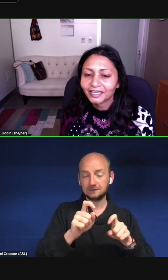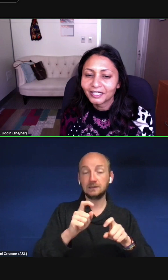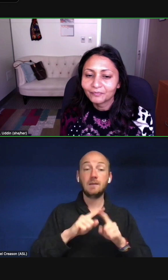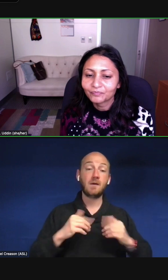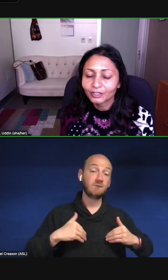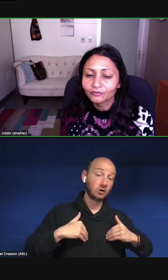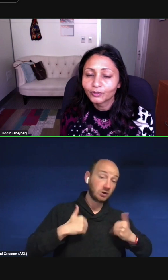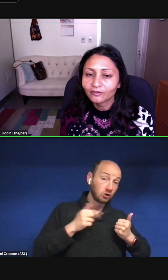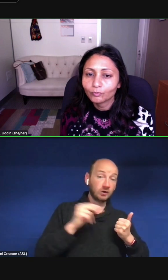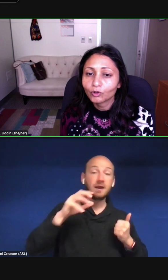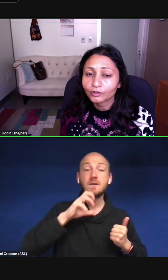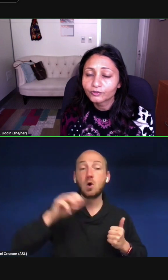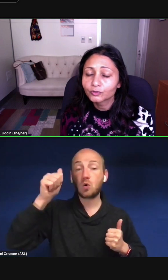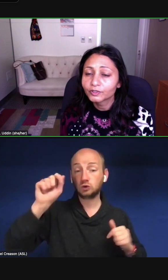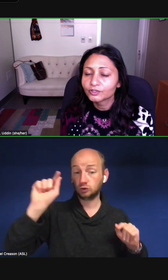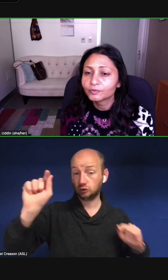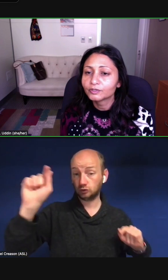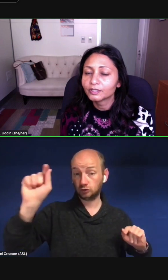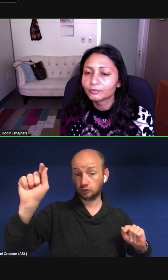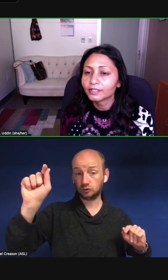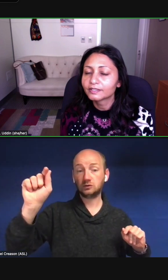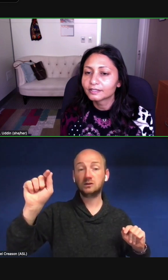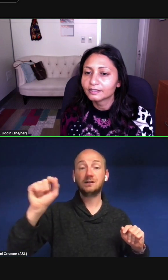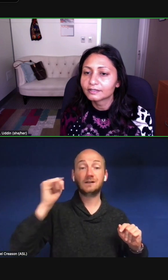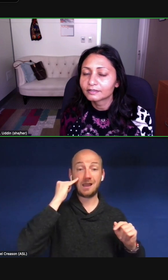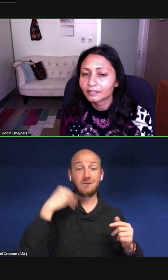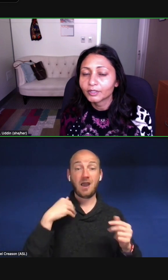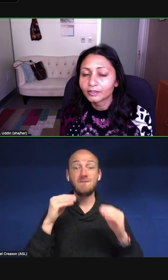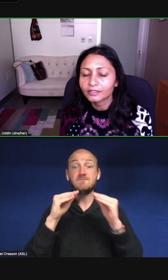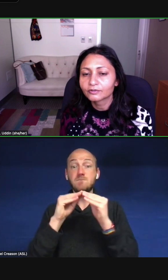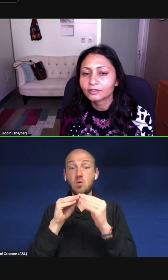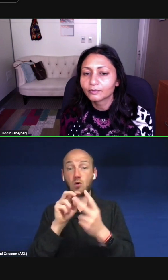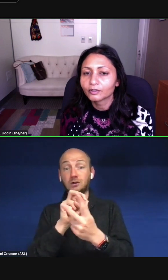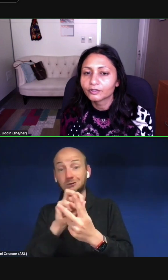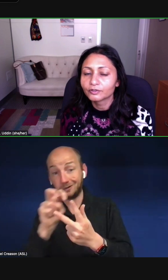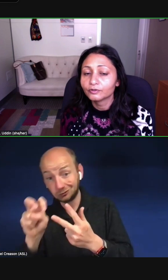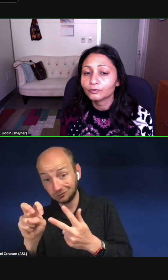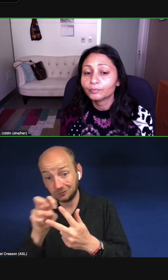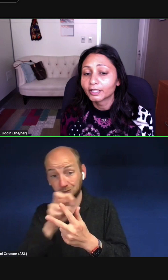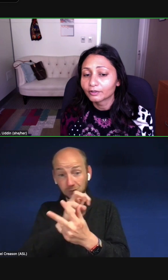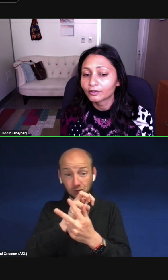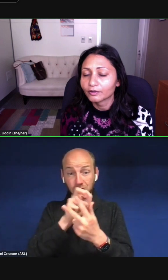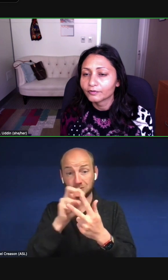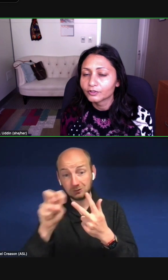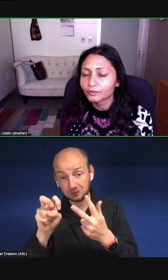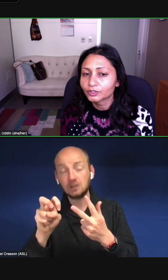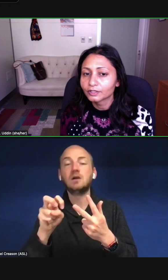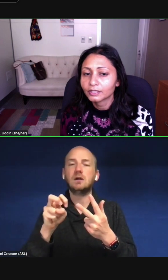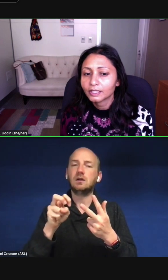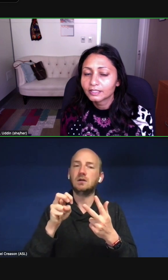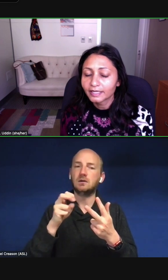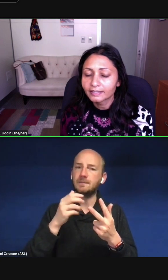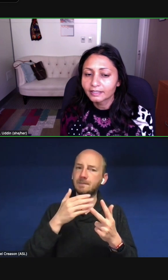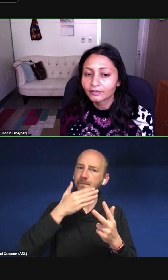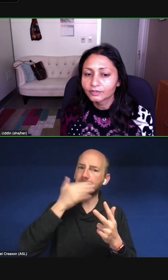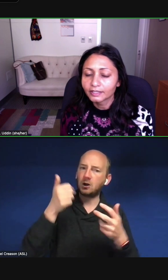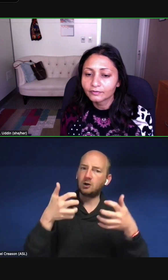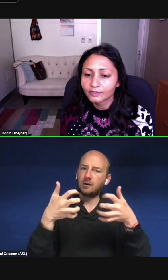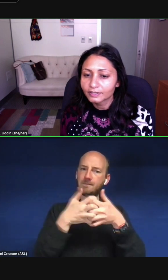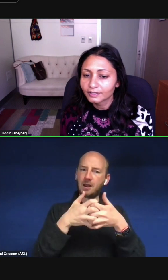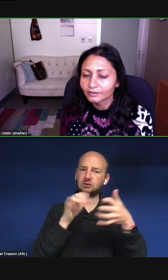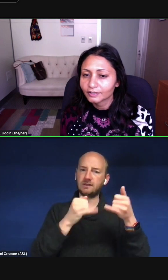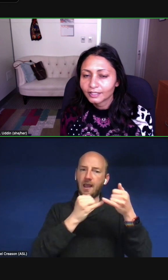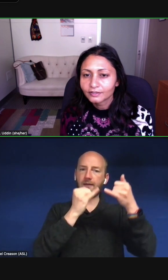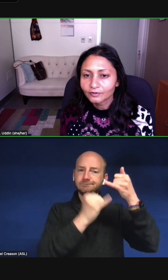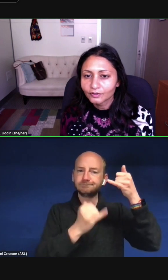life, if you have more switches between brain states among these 3 networks, you do better on the switching task outside